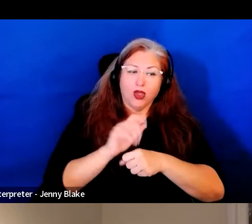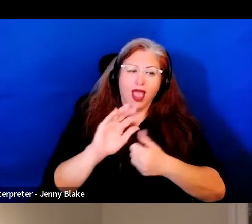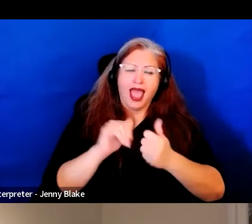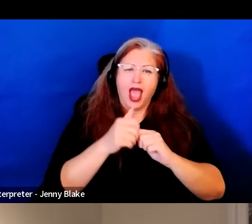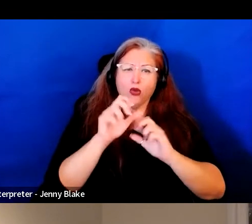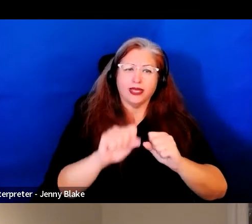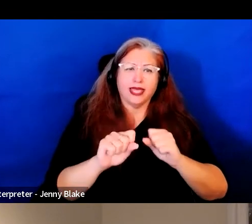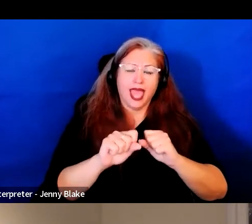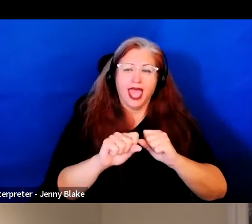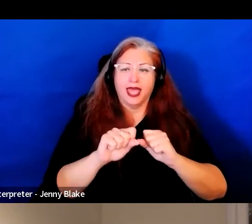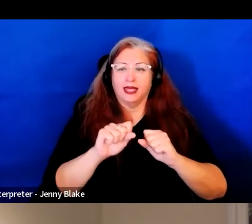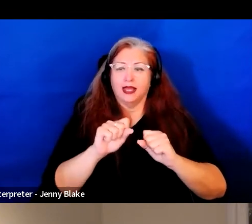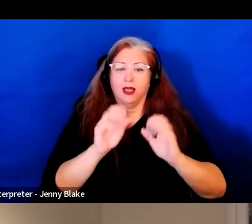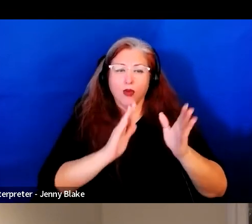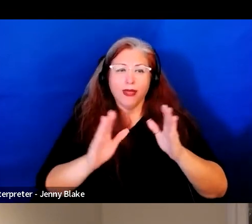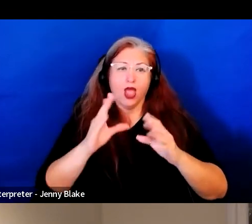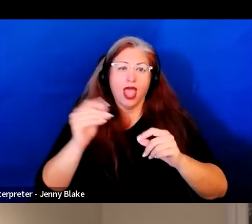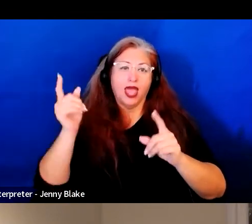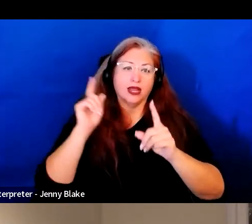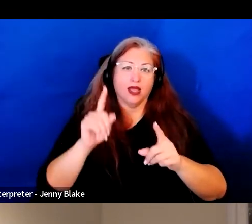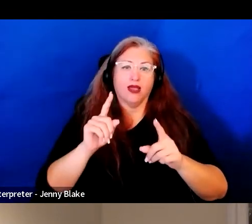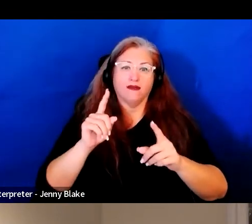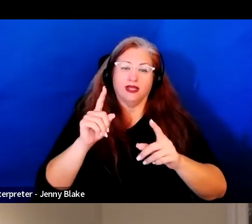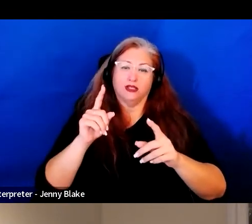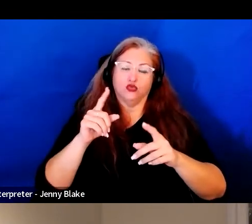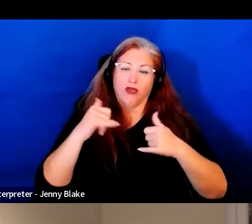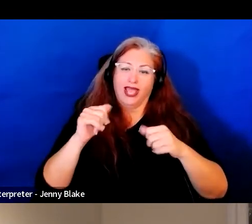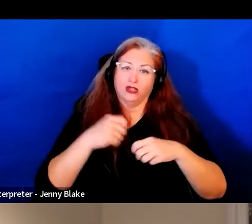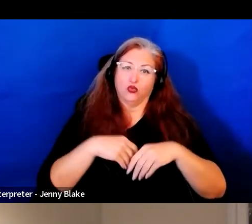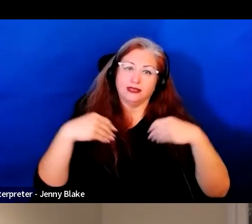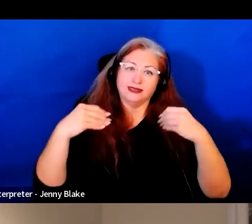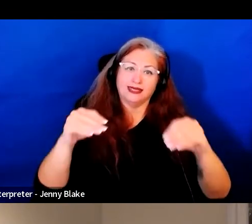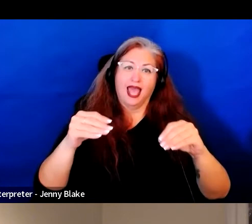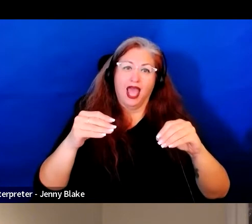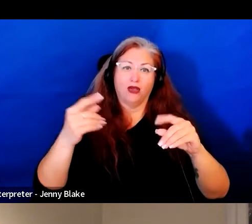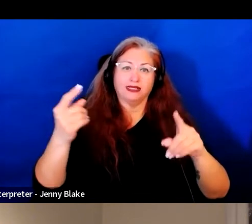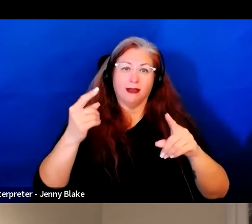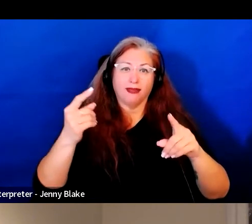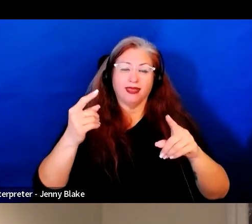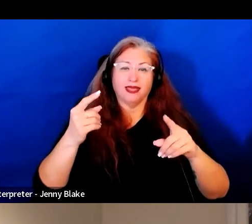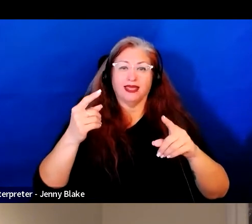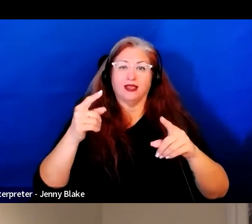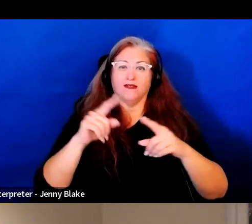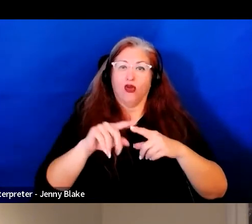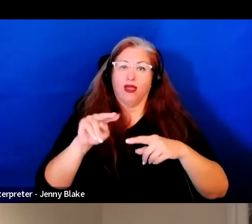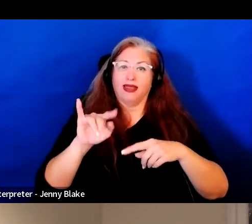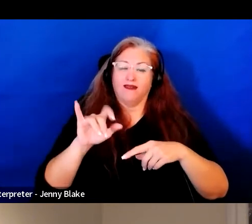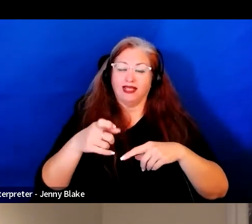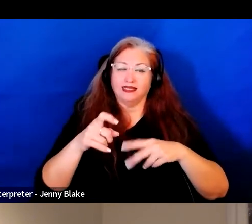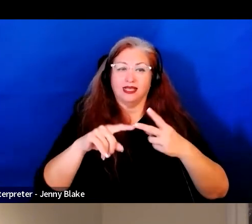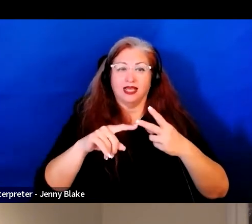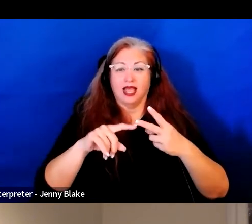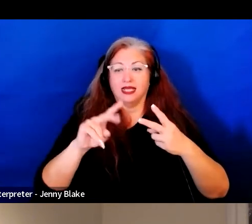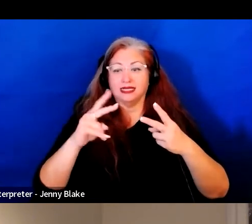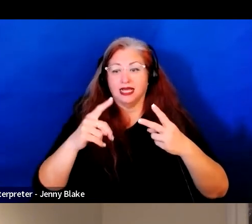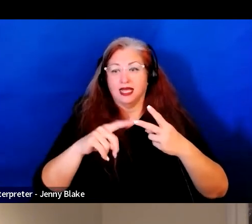even or prepare a teaser that's £10,000 in order to sell a film to Netflix? That's question number one. And the second one